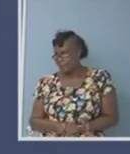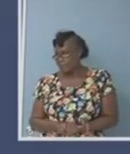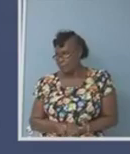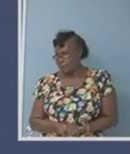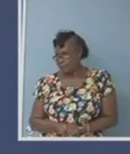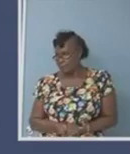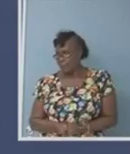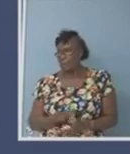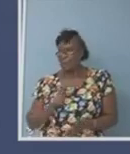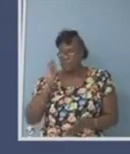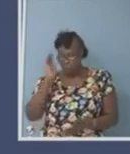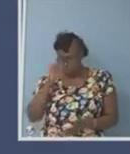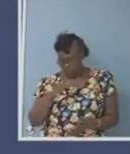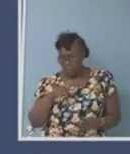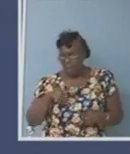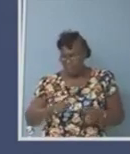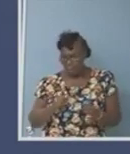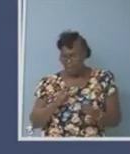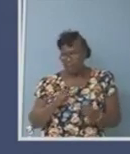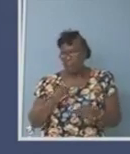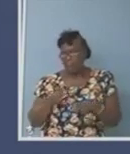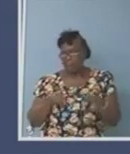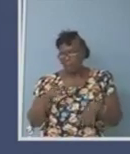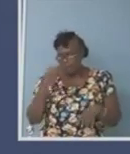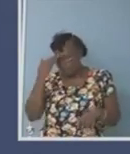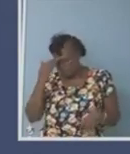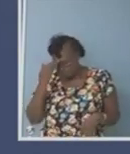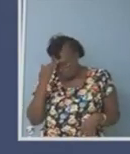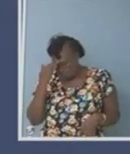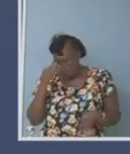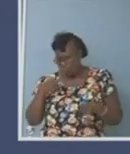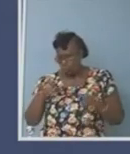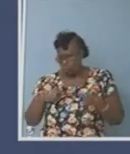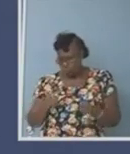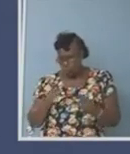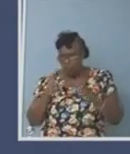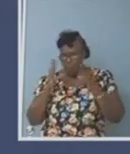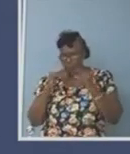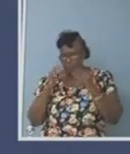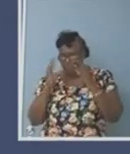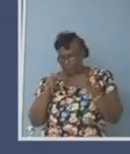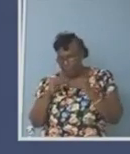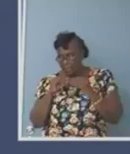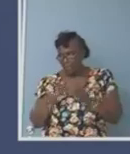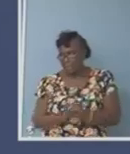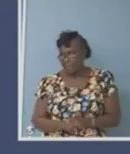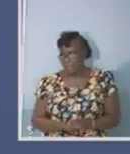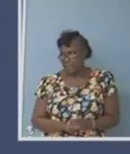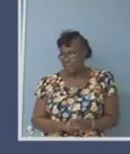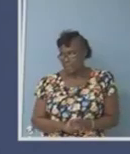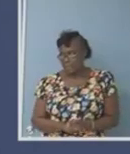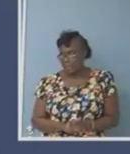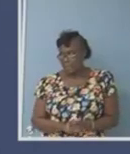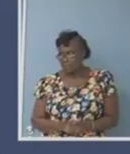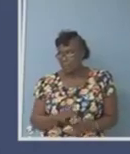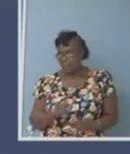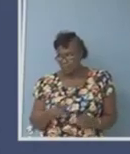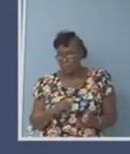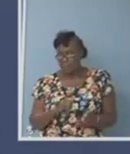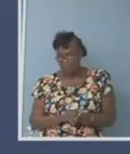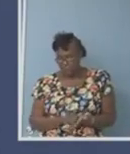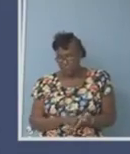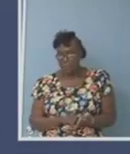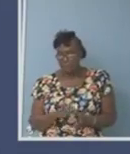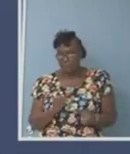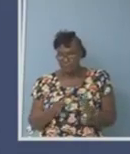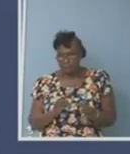will inform the public through the press conference and maybe through press releases when that has been